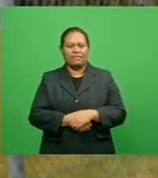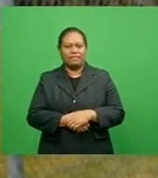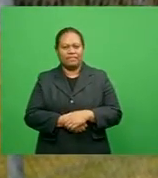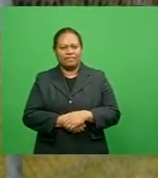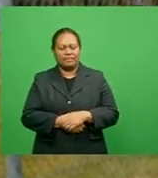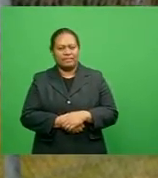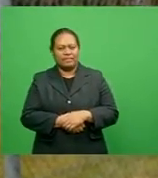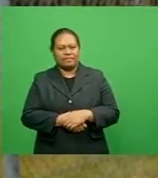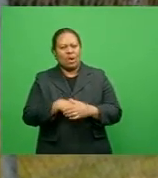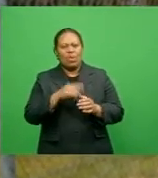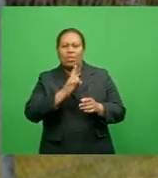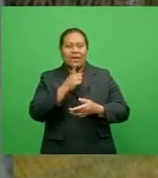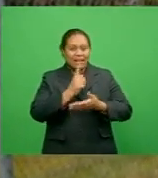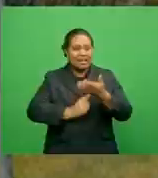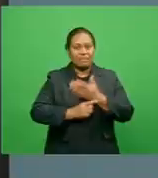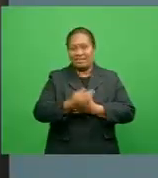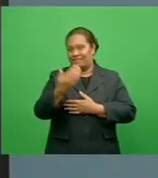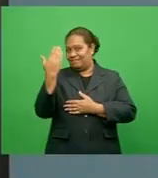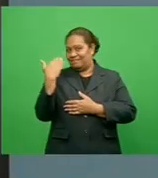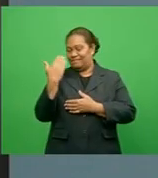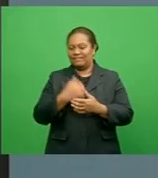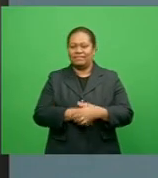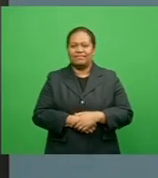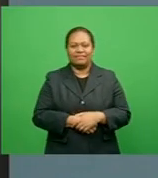that we lack in the pool stages.